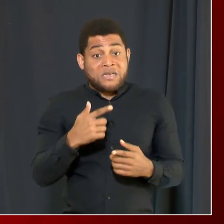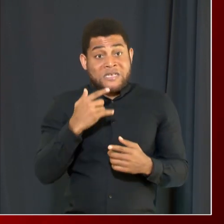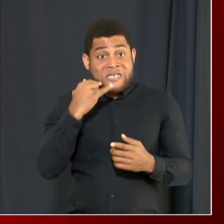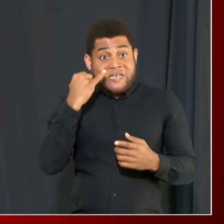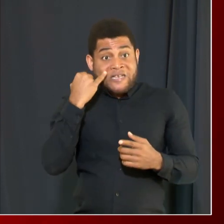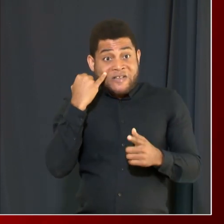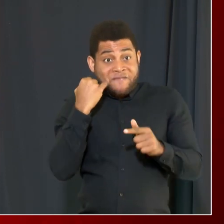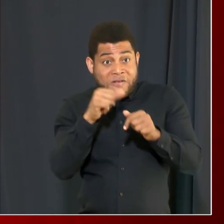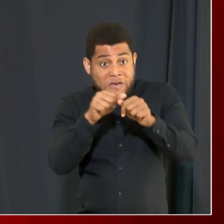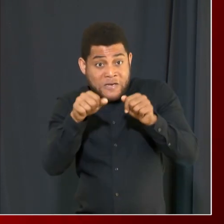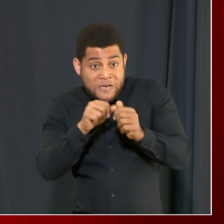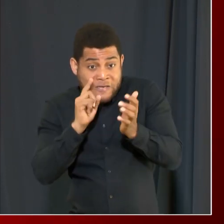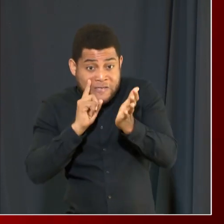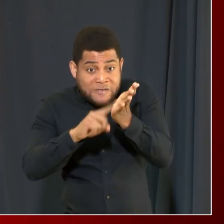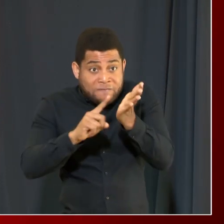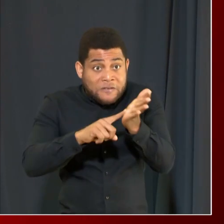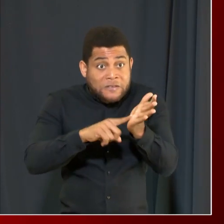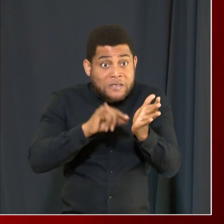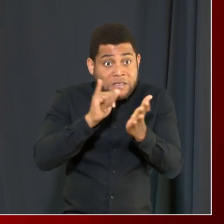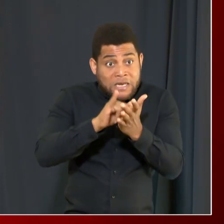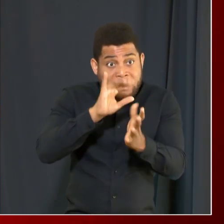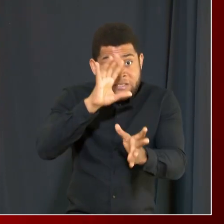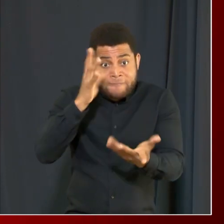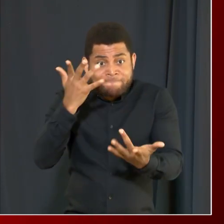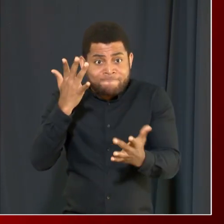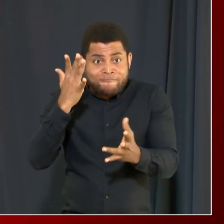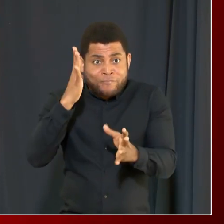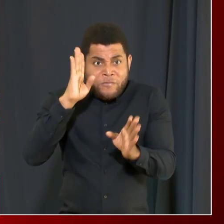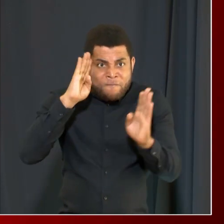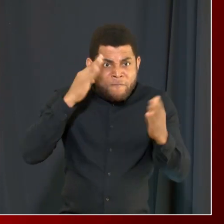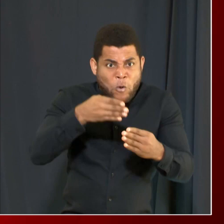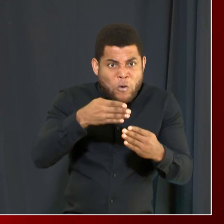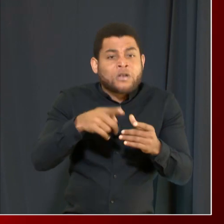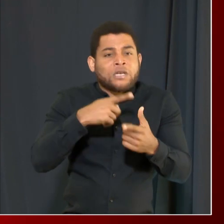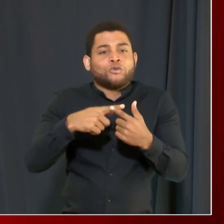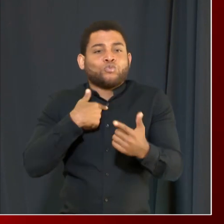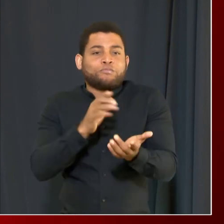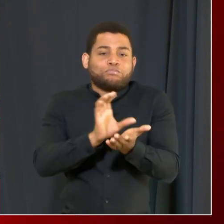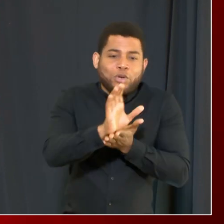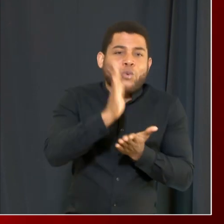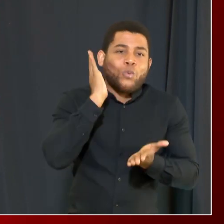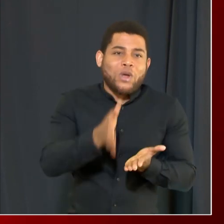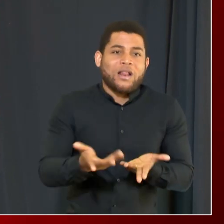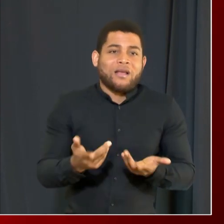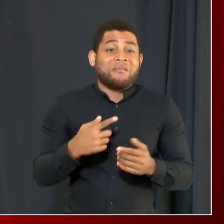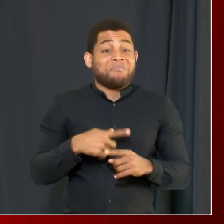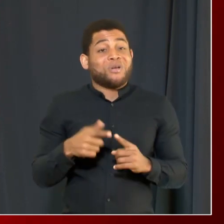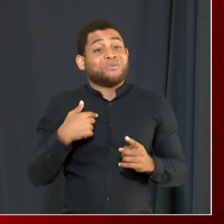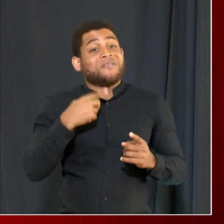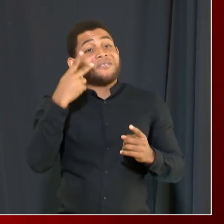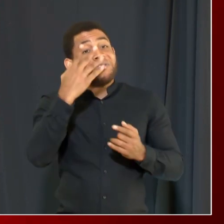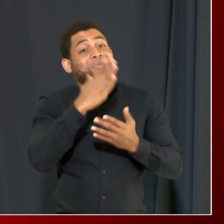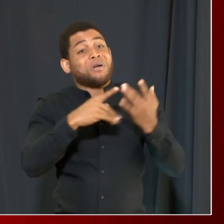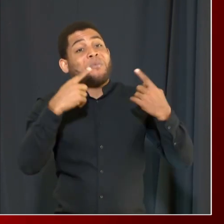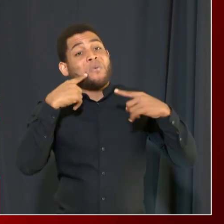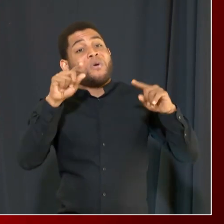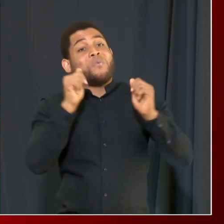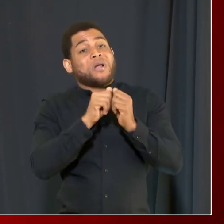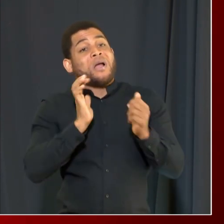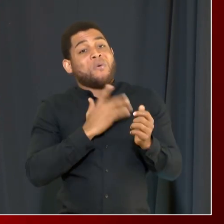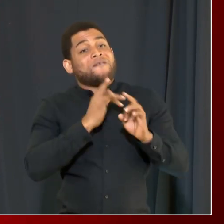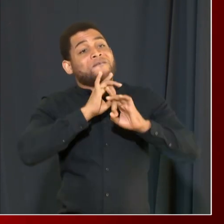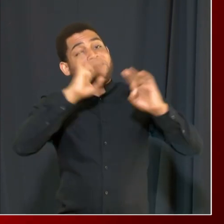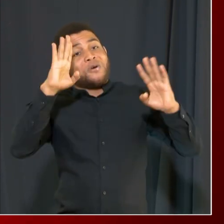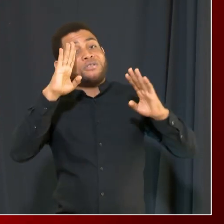investigation that we can push forward on, we're going to do that. We've had success around the city with our violence reduction teams to look